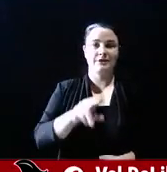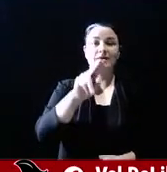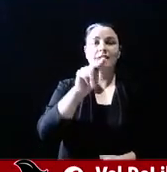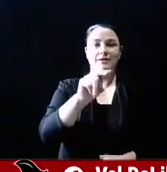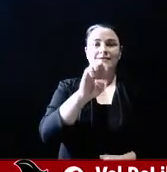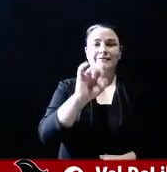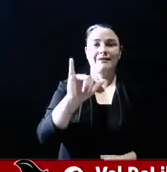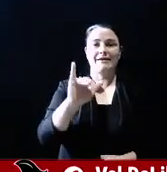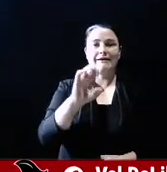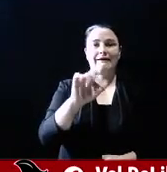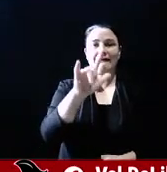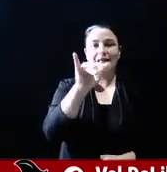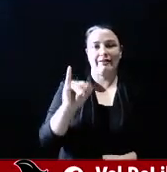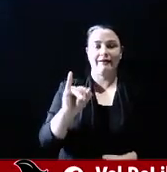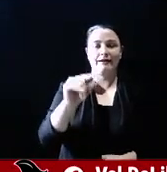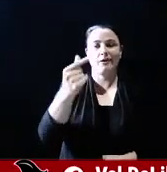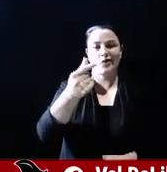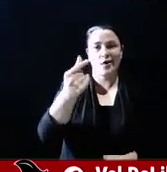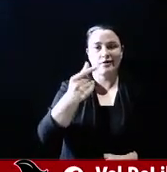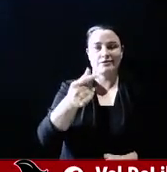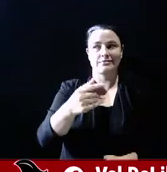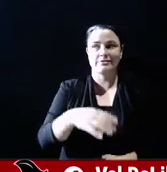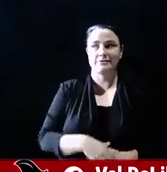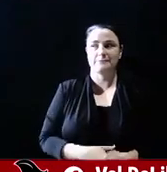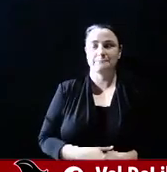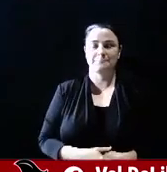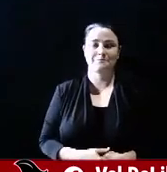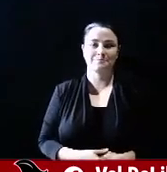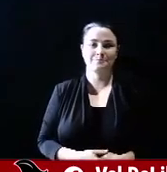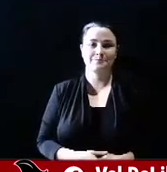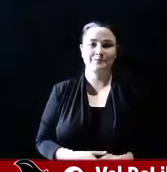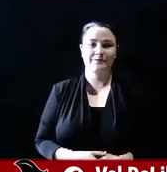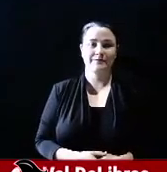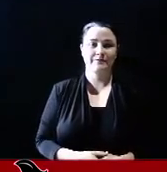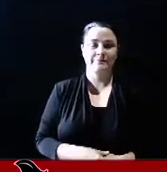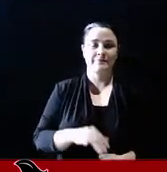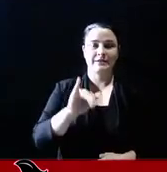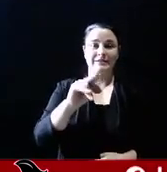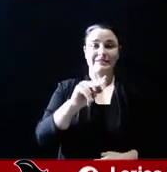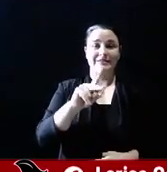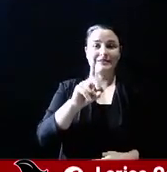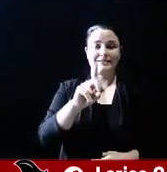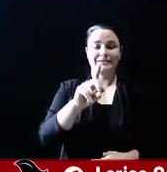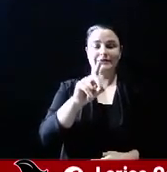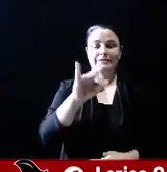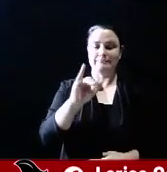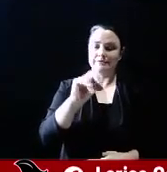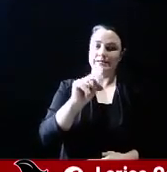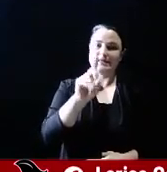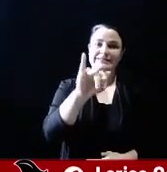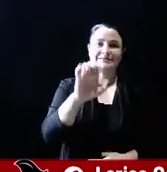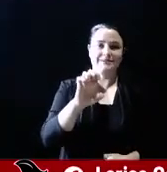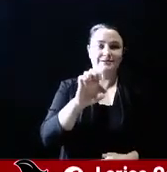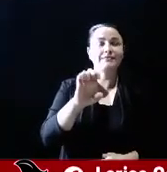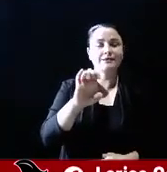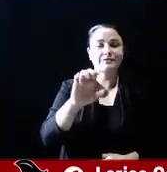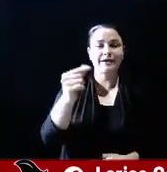Nayeli Yasmin Garza Rivera. Indy Mariah Gaston.